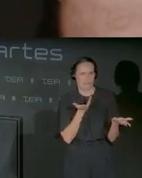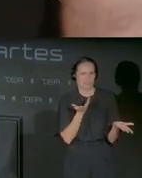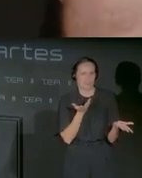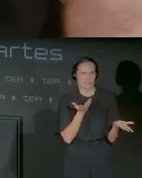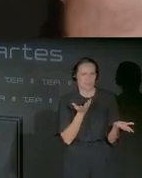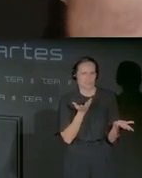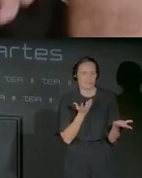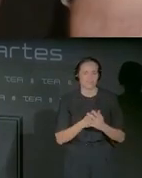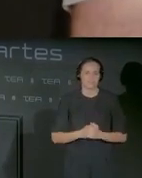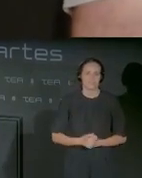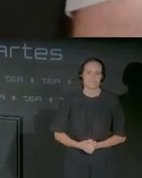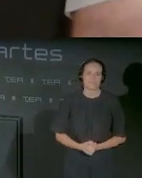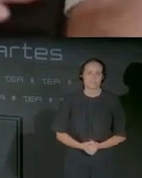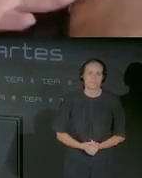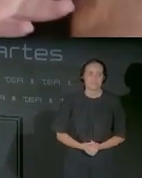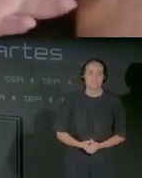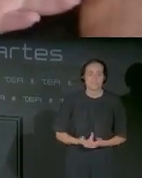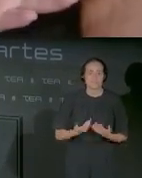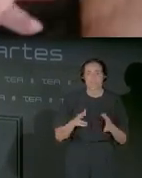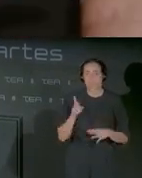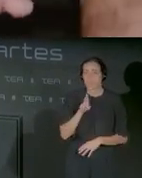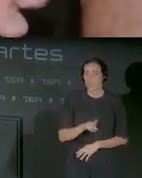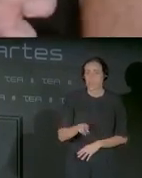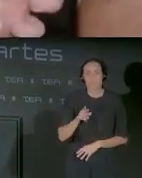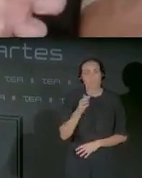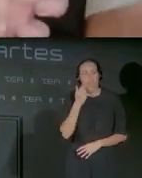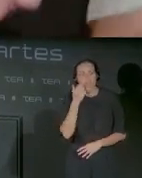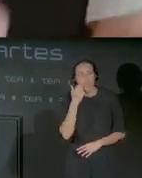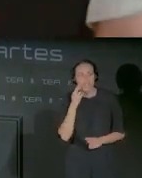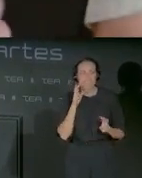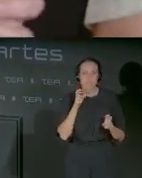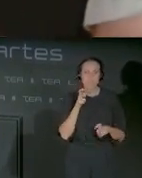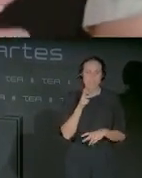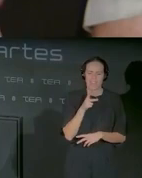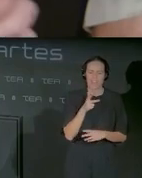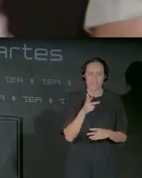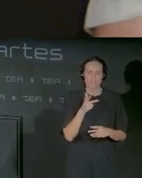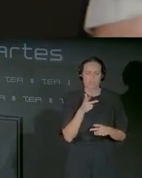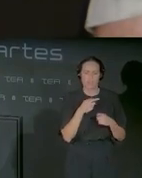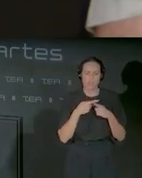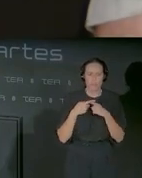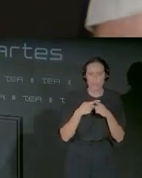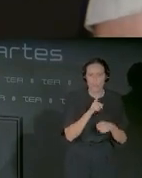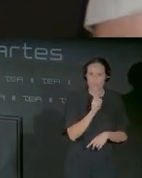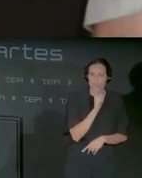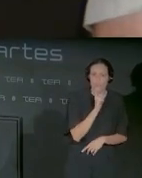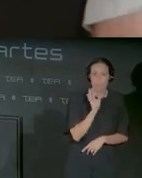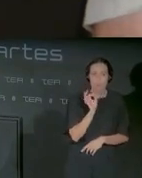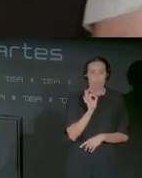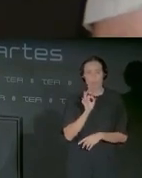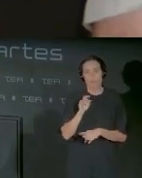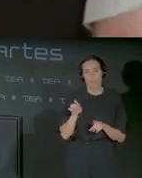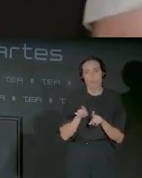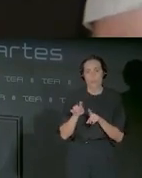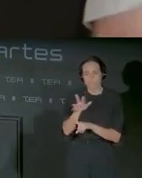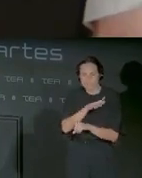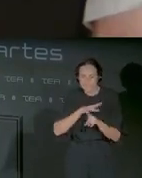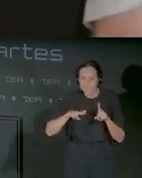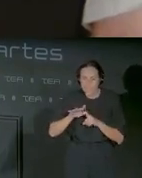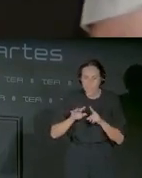rights. So there is a lot of, we speak about antagonization, but actually there is a lot of synergies and things to learn from the different